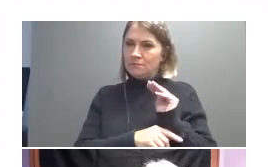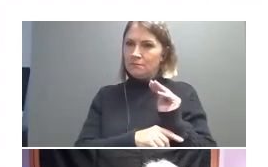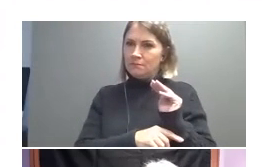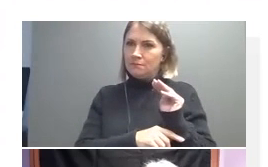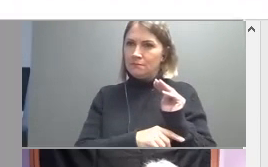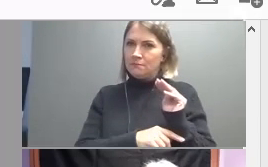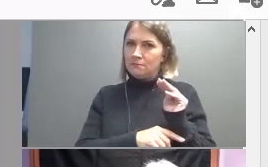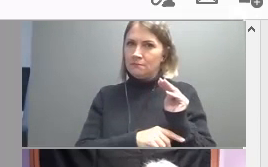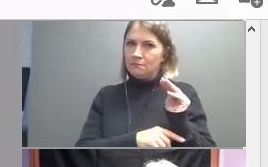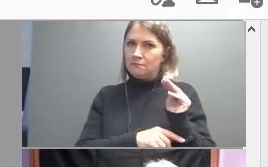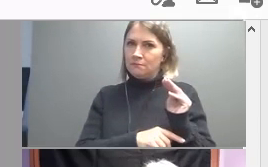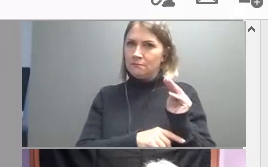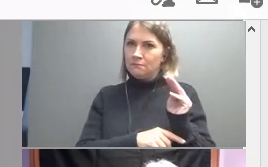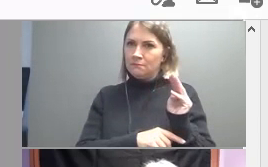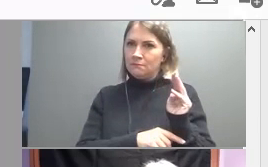think that should be.